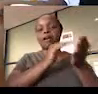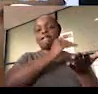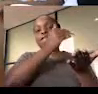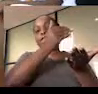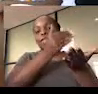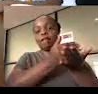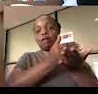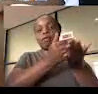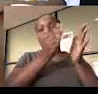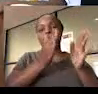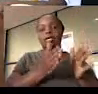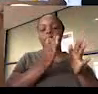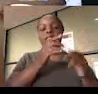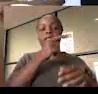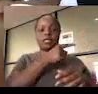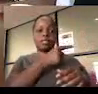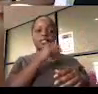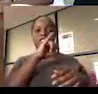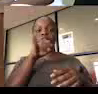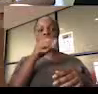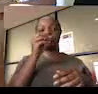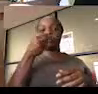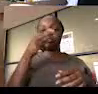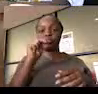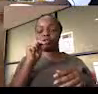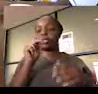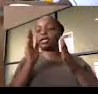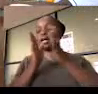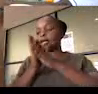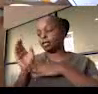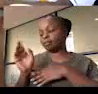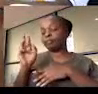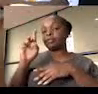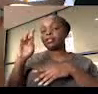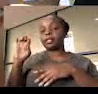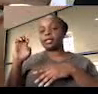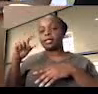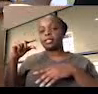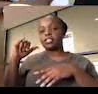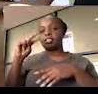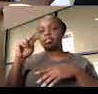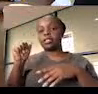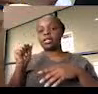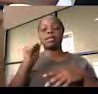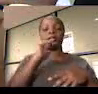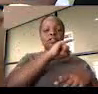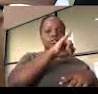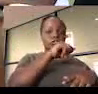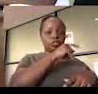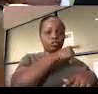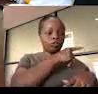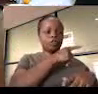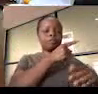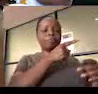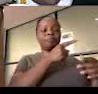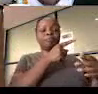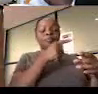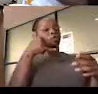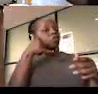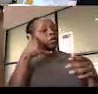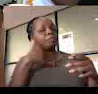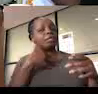is John himself and Regina. And Regina. Definitely, John is the one who reached out to me and told me,